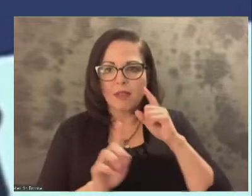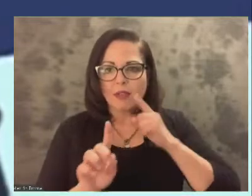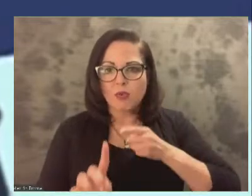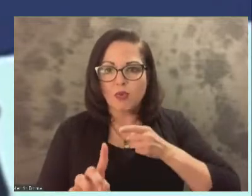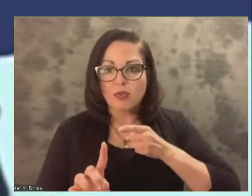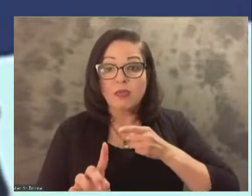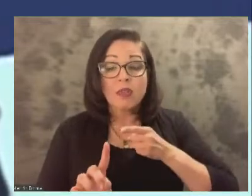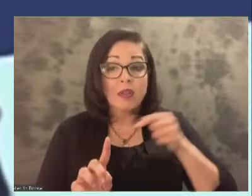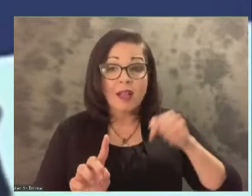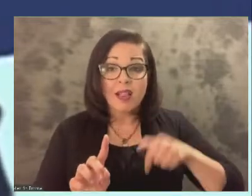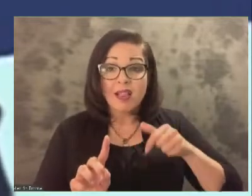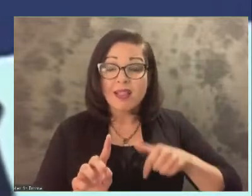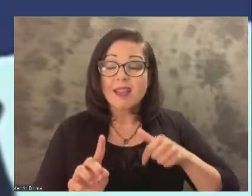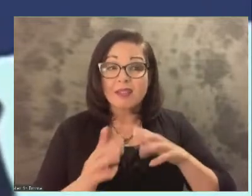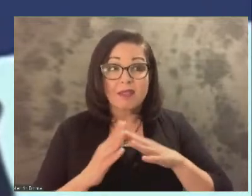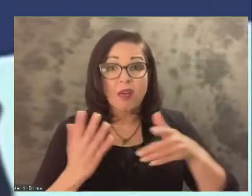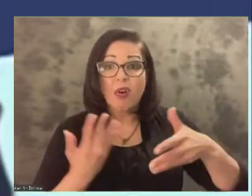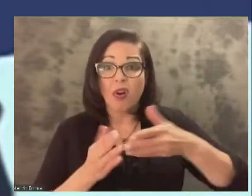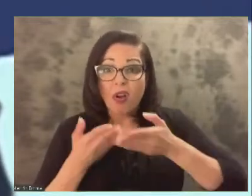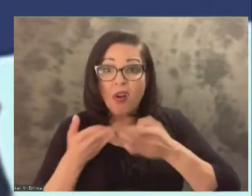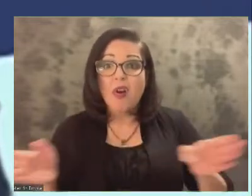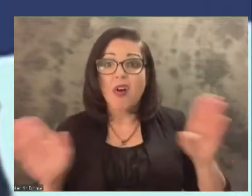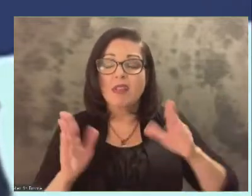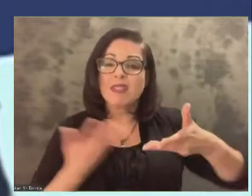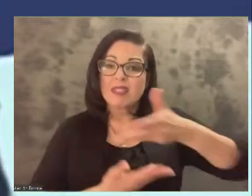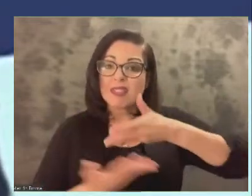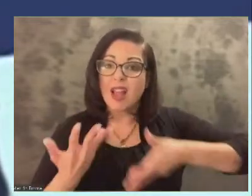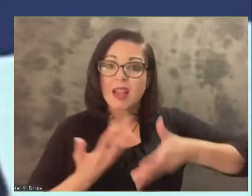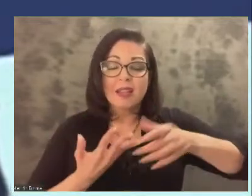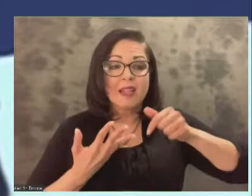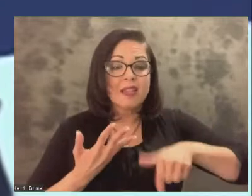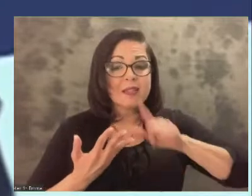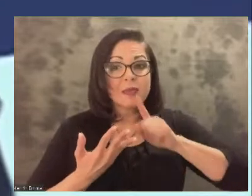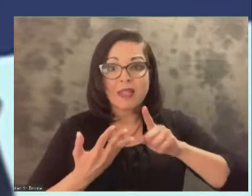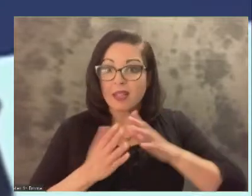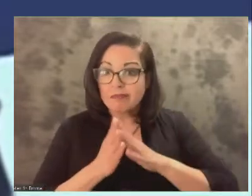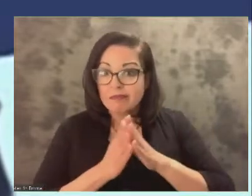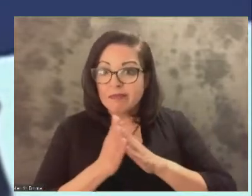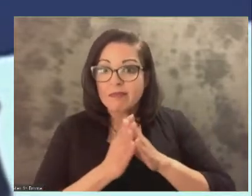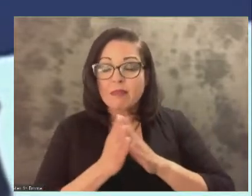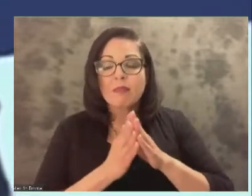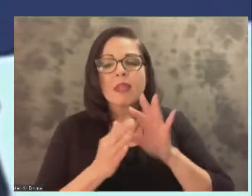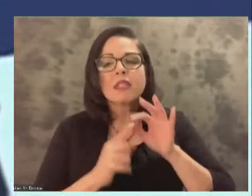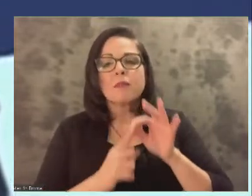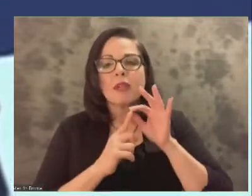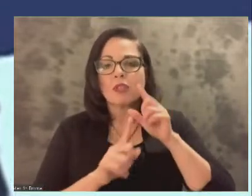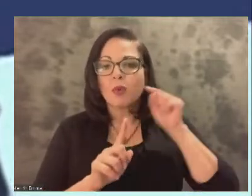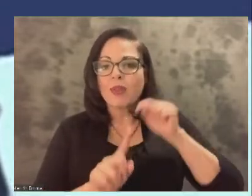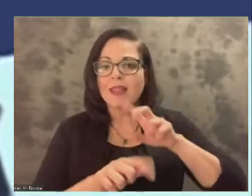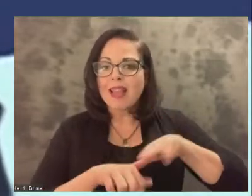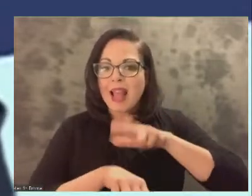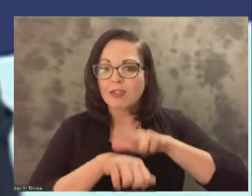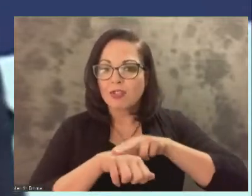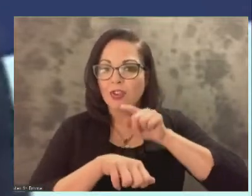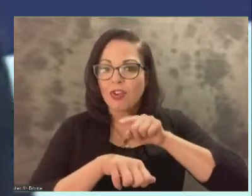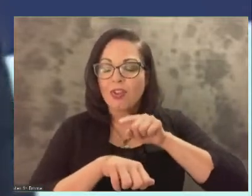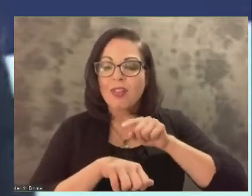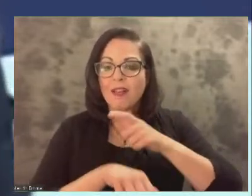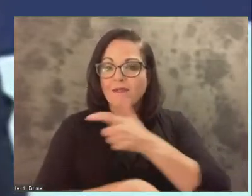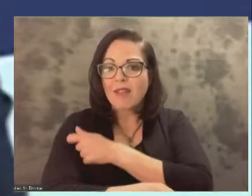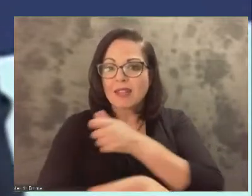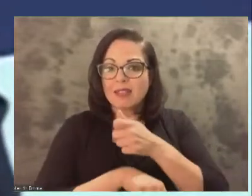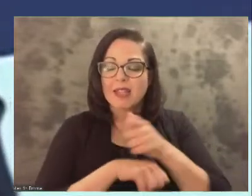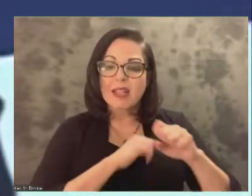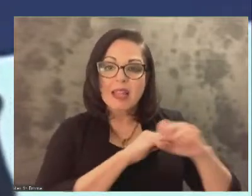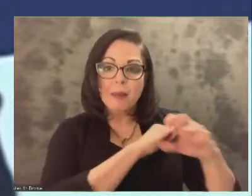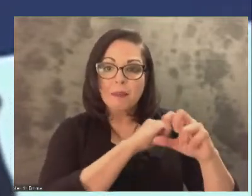This all of society effort is well underway, especially when it comes to the national vaccine campaign. According to the most